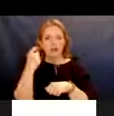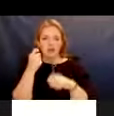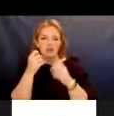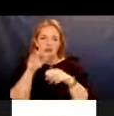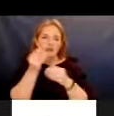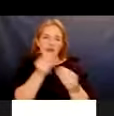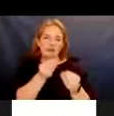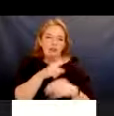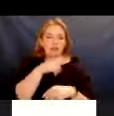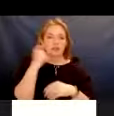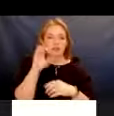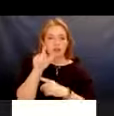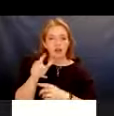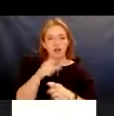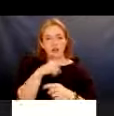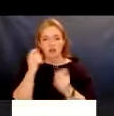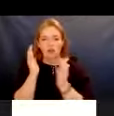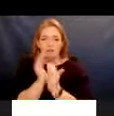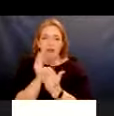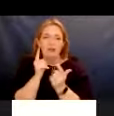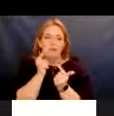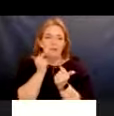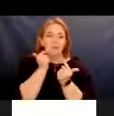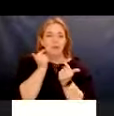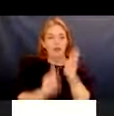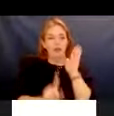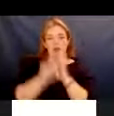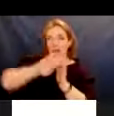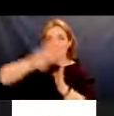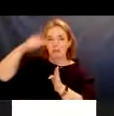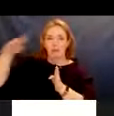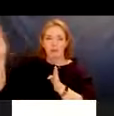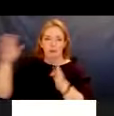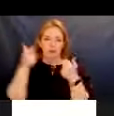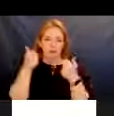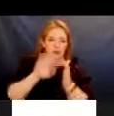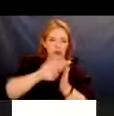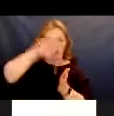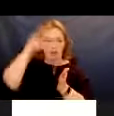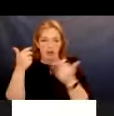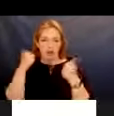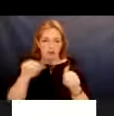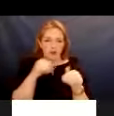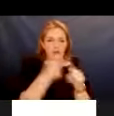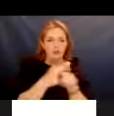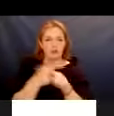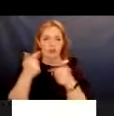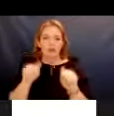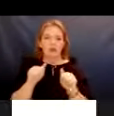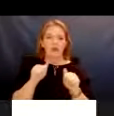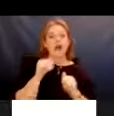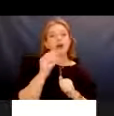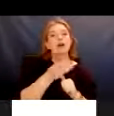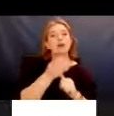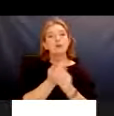lads. Tall, try peaks, try hills, tall, try breed, try way, try gall, ready cats.